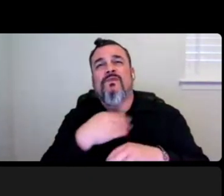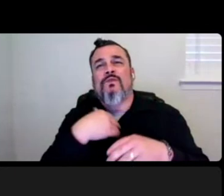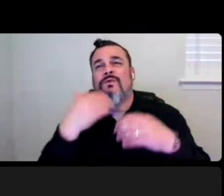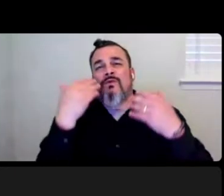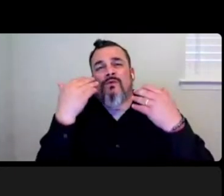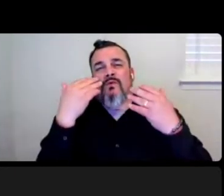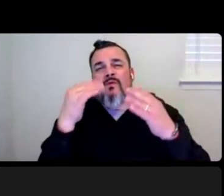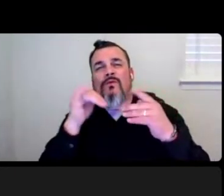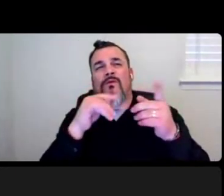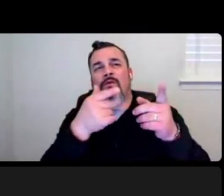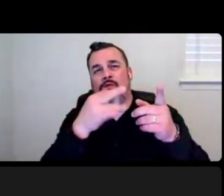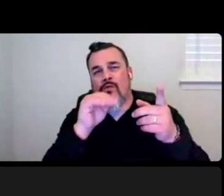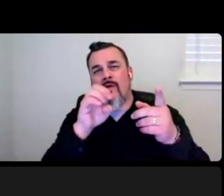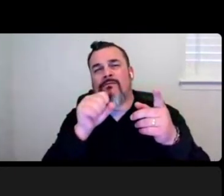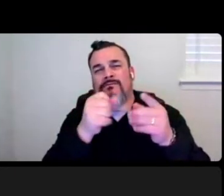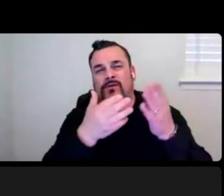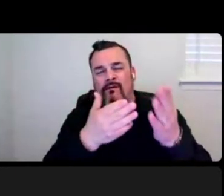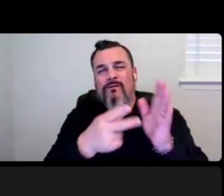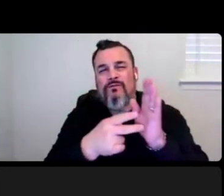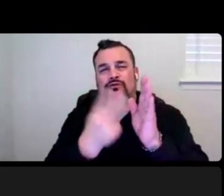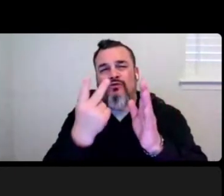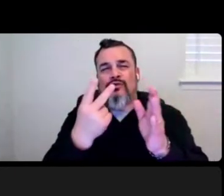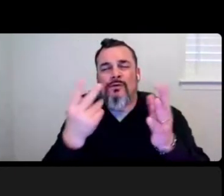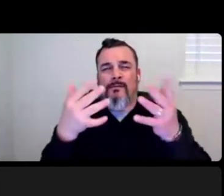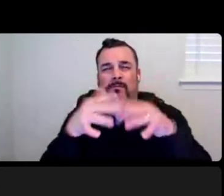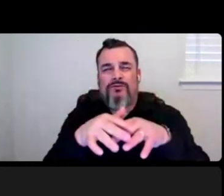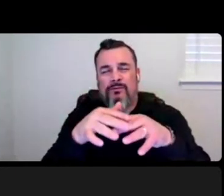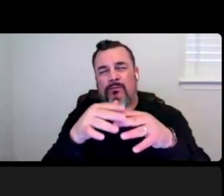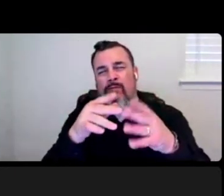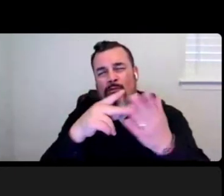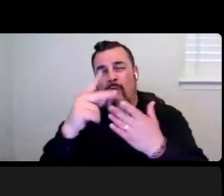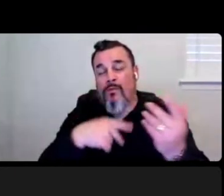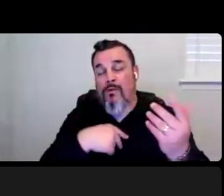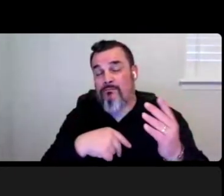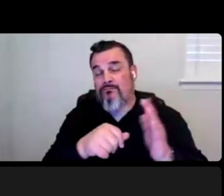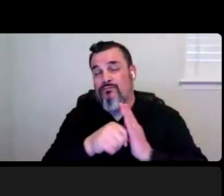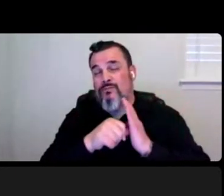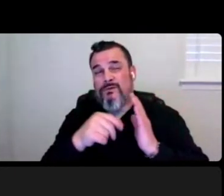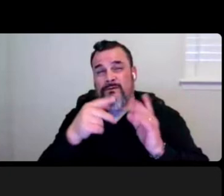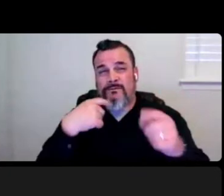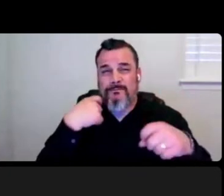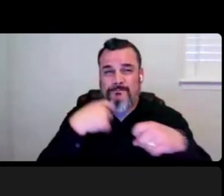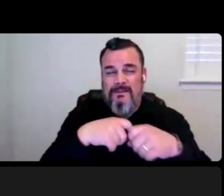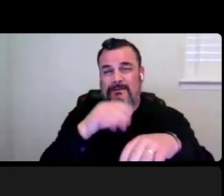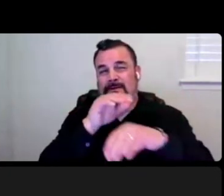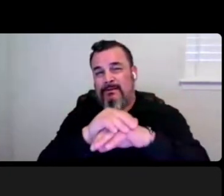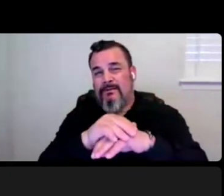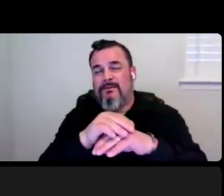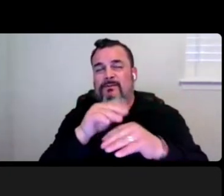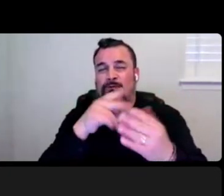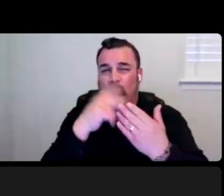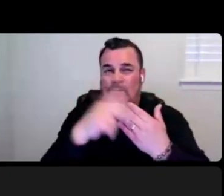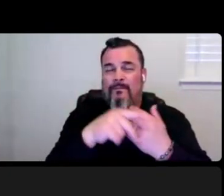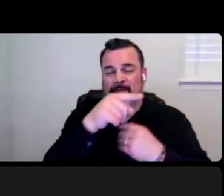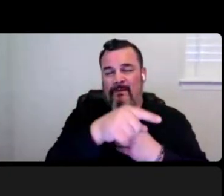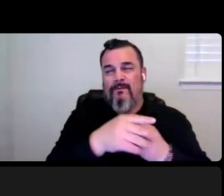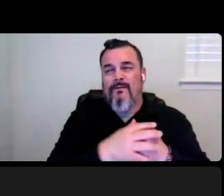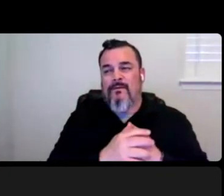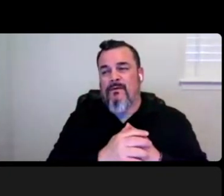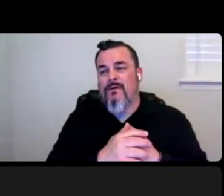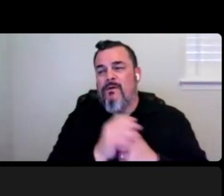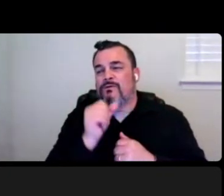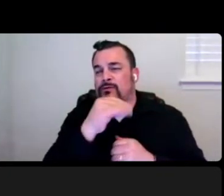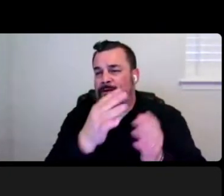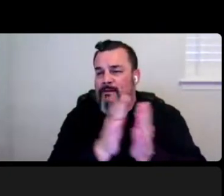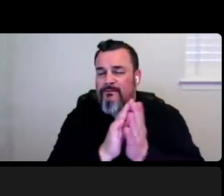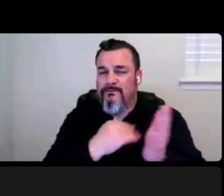that Grimes offered the dual immersion program, which I was very impressed to hear that there was a Spanish-English program there. So they